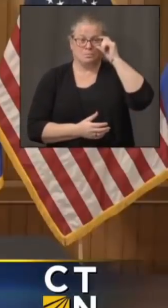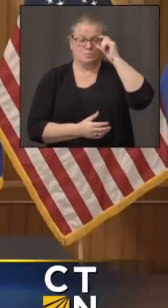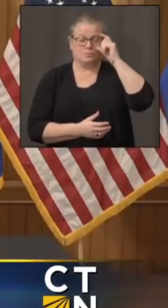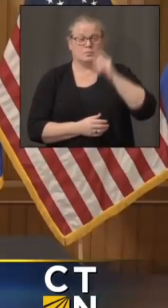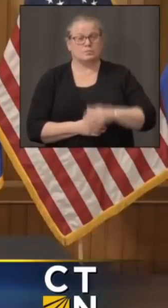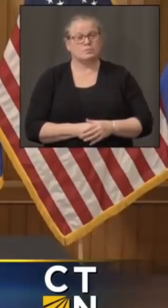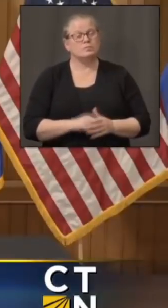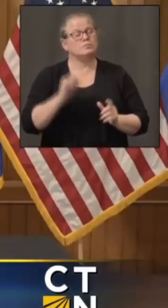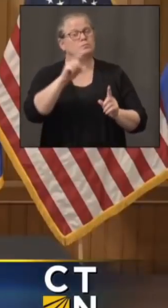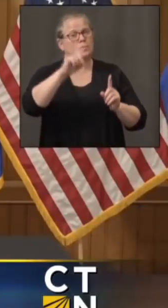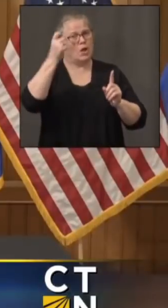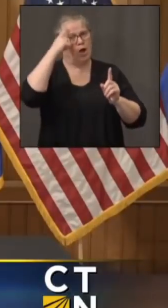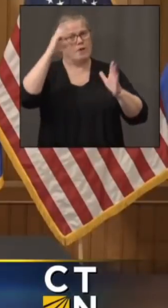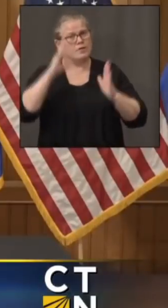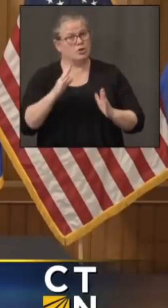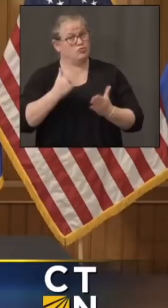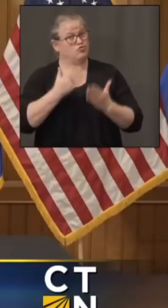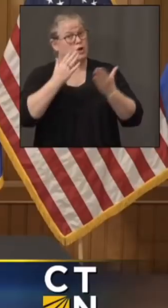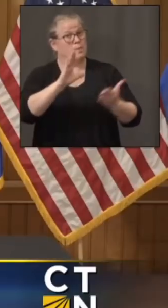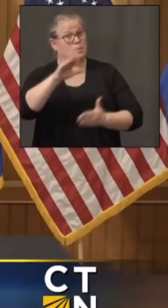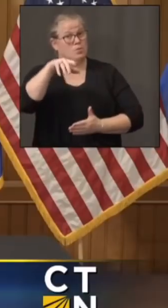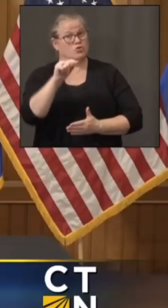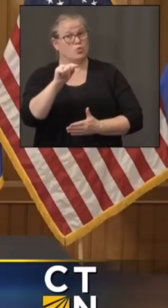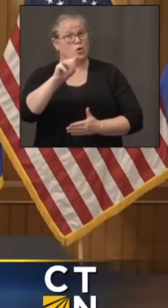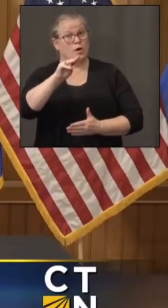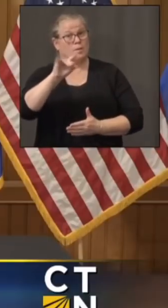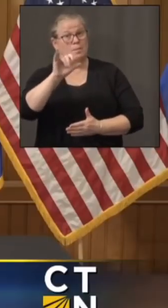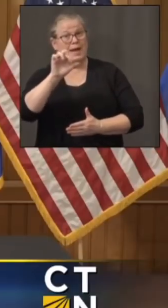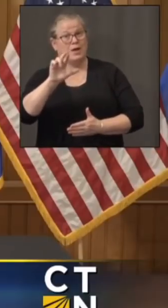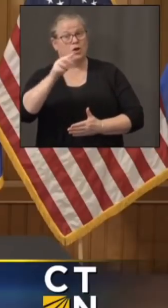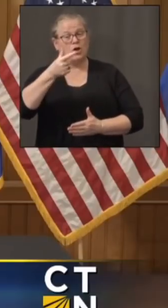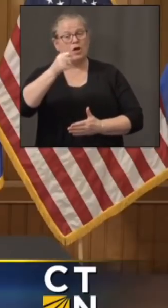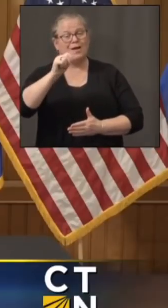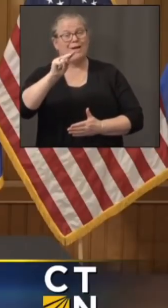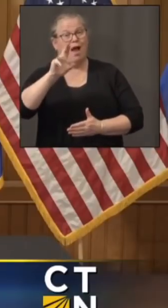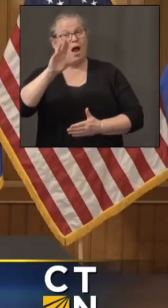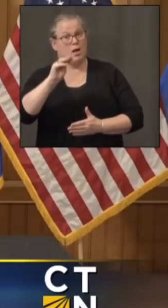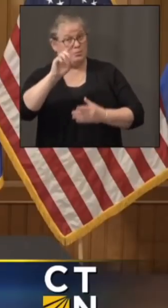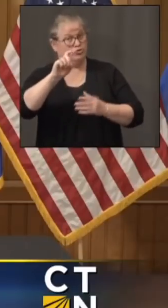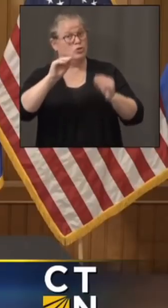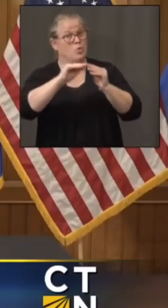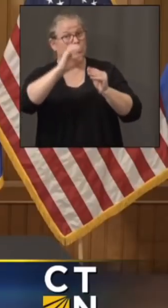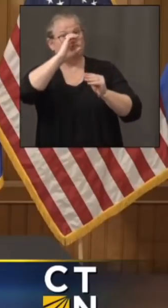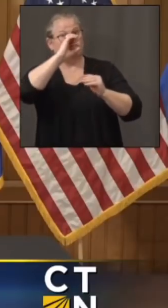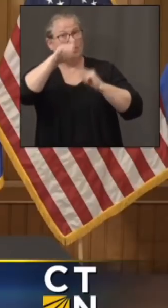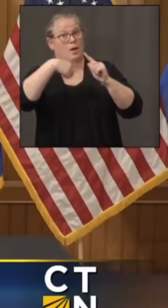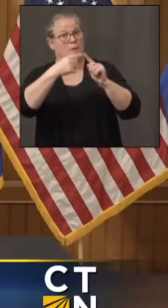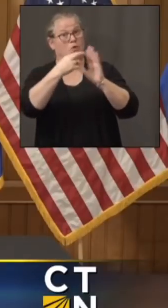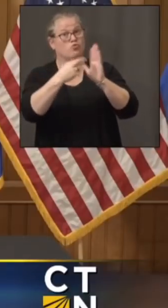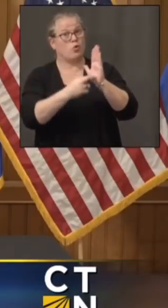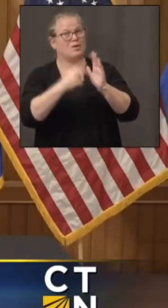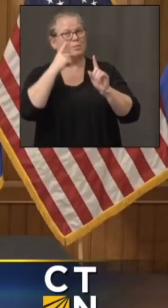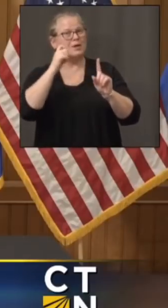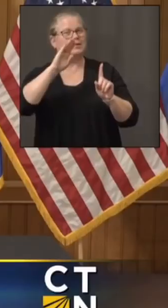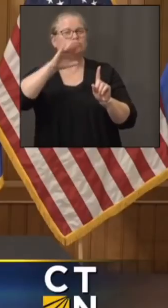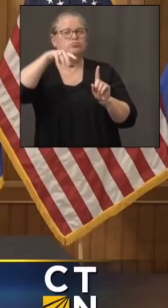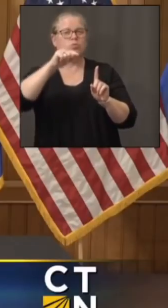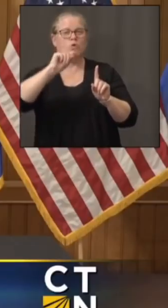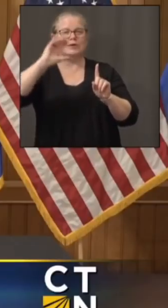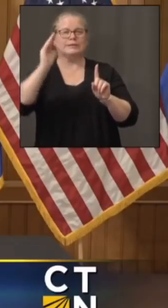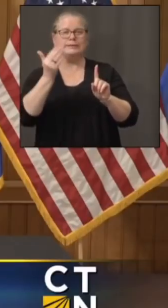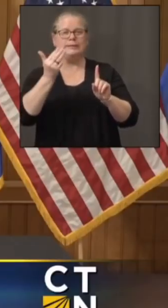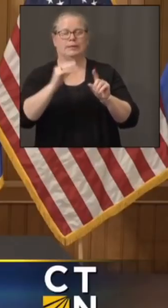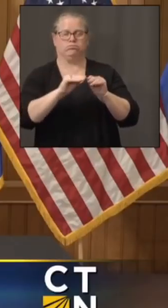that Bridgeport Mayor Joe Ganim clamp down more in light of the current hotspot, or is that still